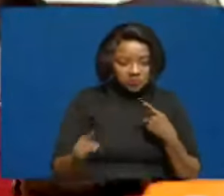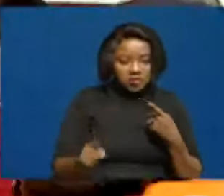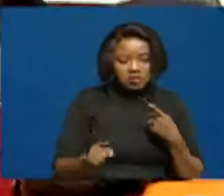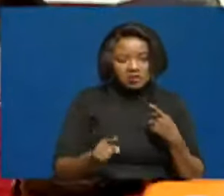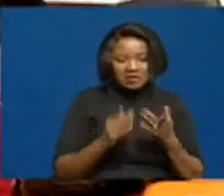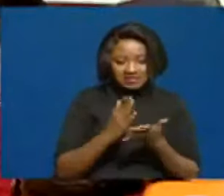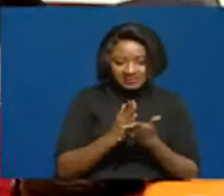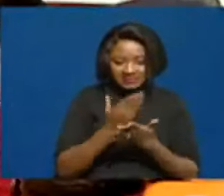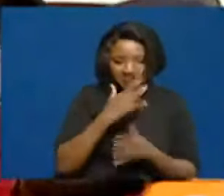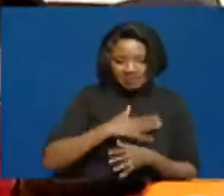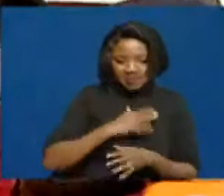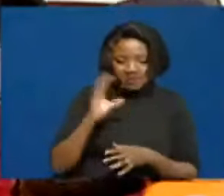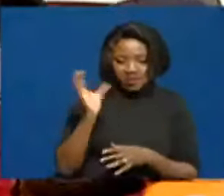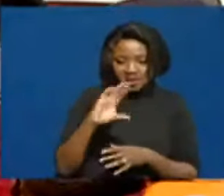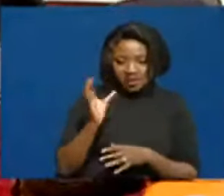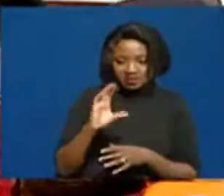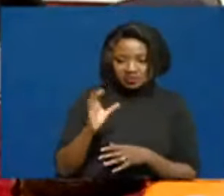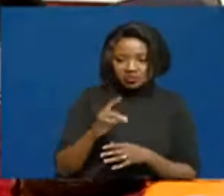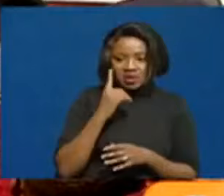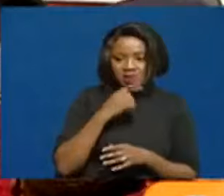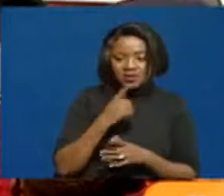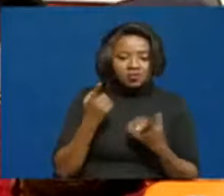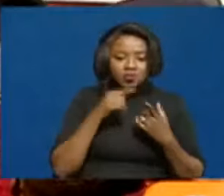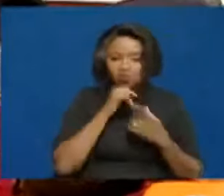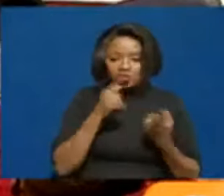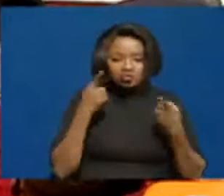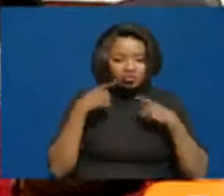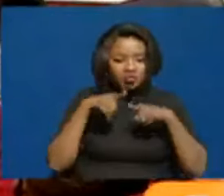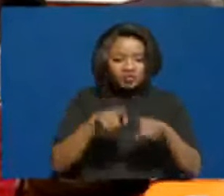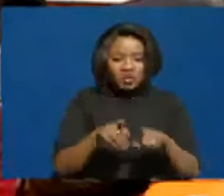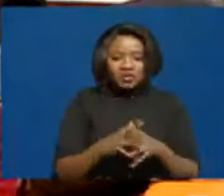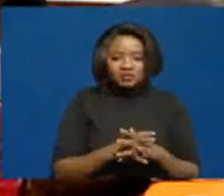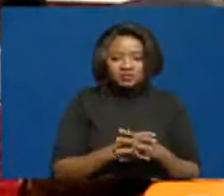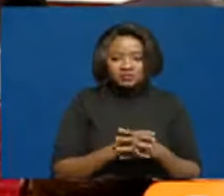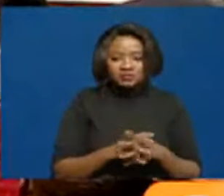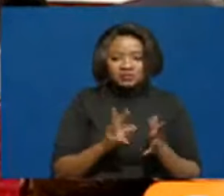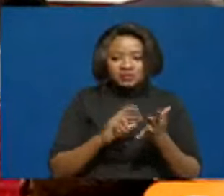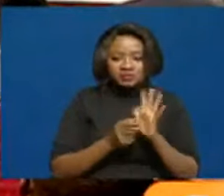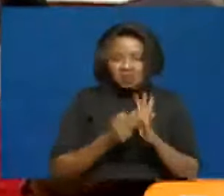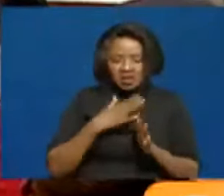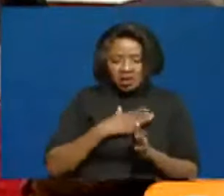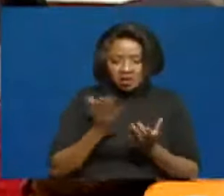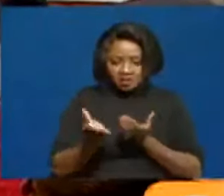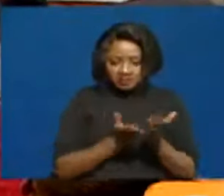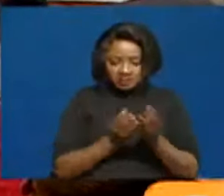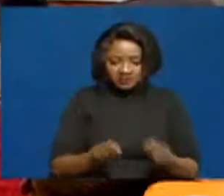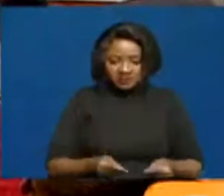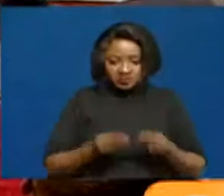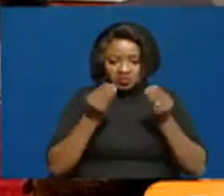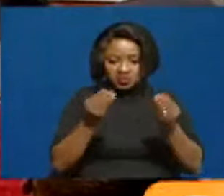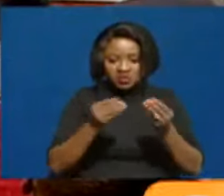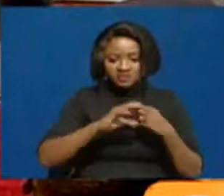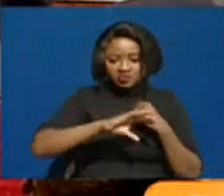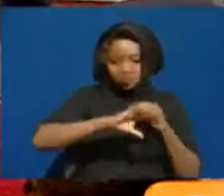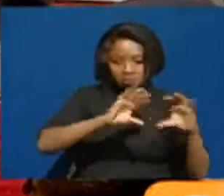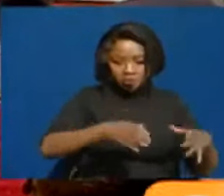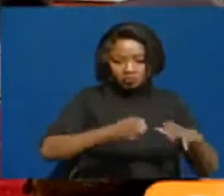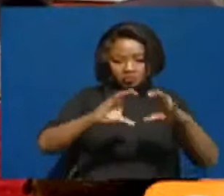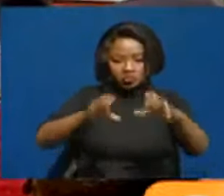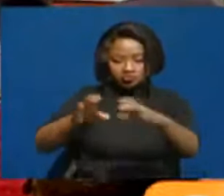some of the clients that we are having, they're not compliant. So the services we offer to the community,